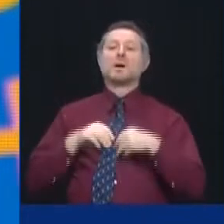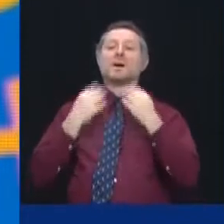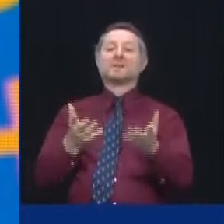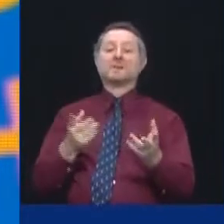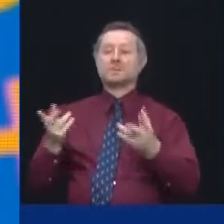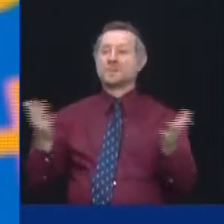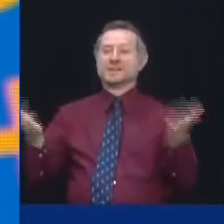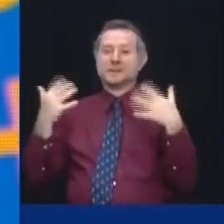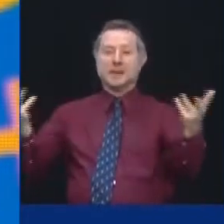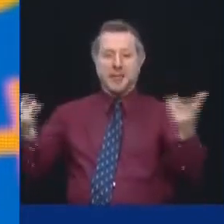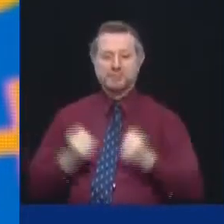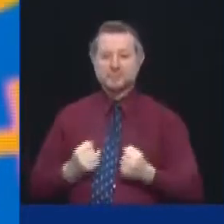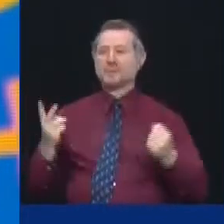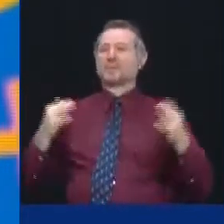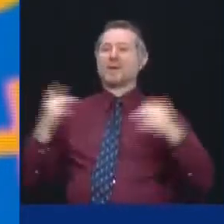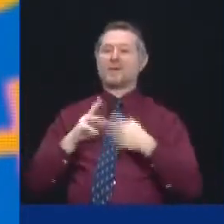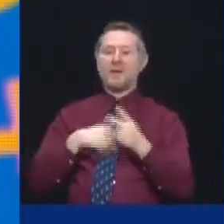an idea.